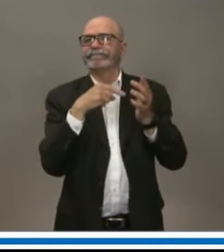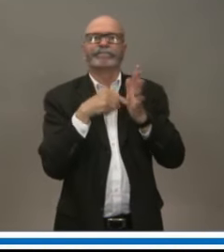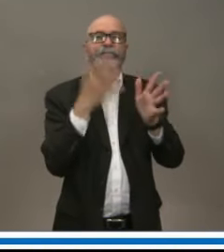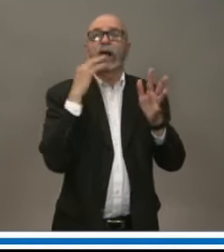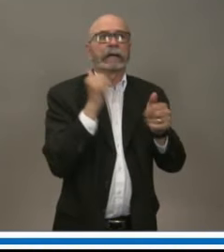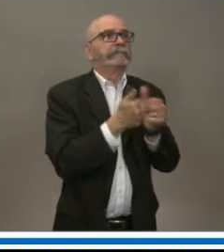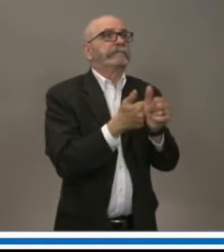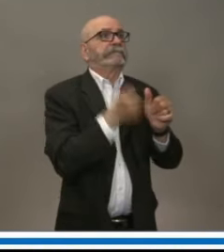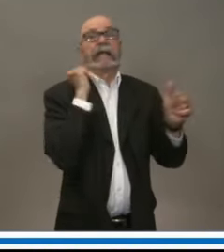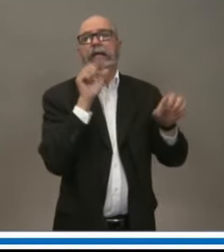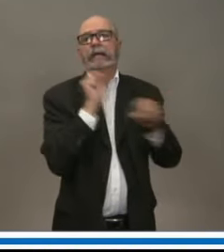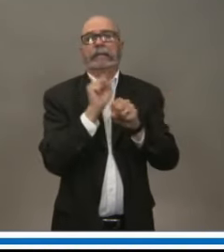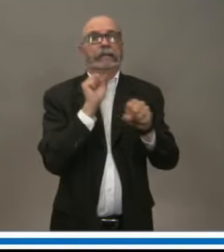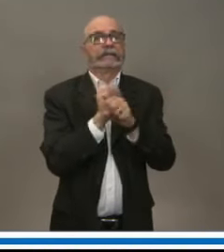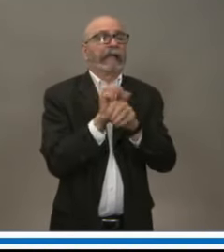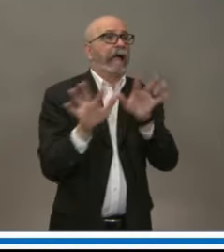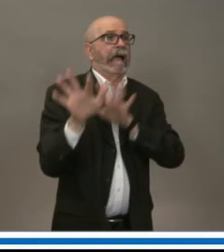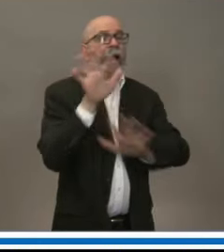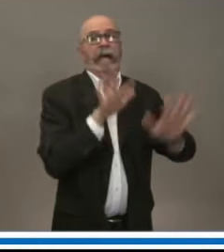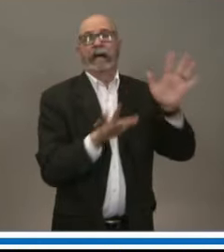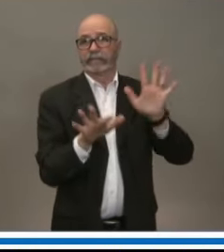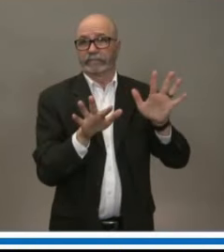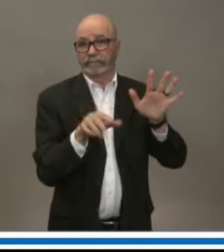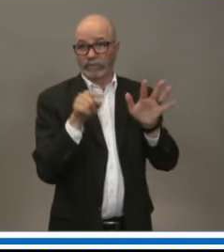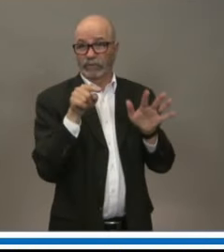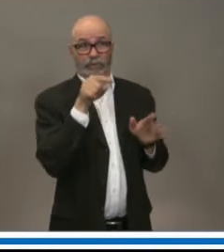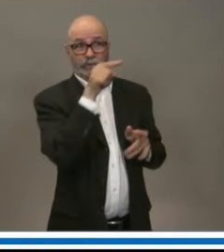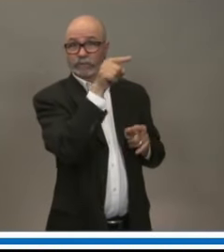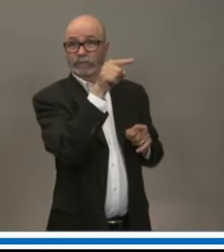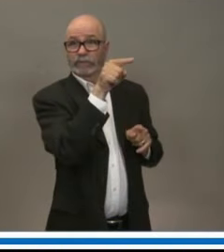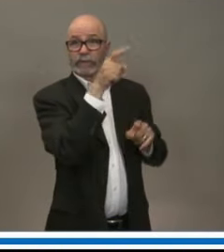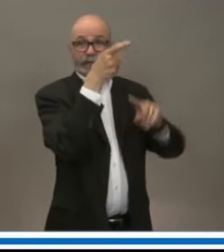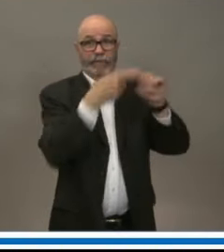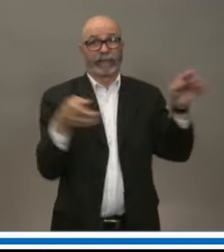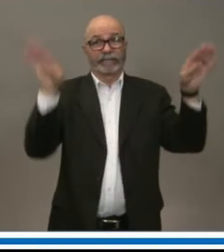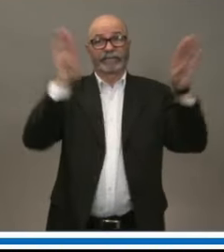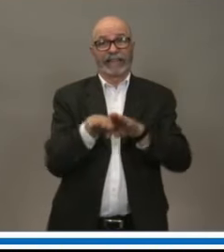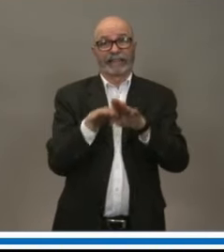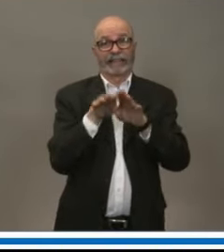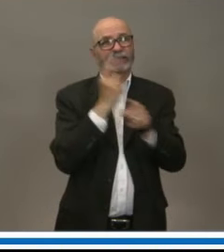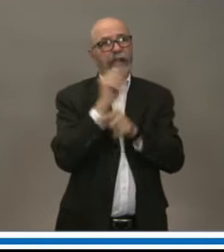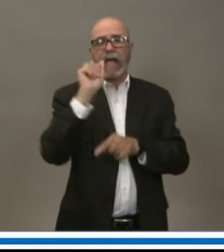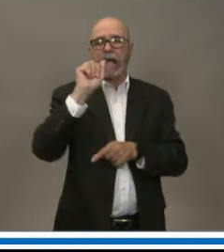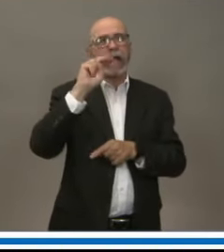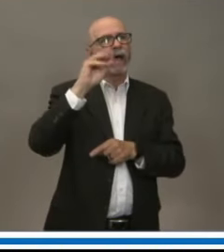you have any concerns? I mean, you come from an area in the Annapolis Valley where there's a heck of a lot of farming done in Nova Scotia.